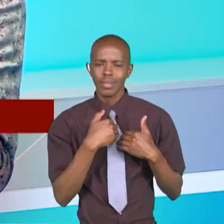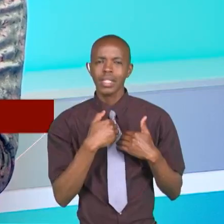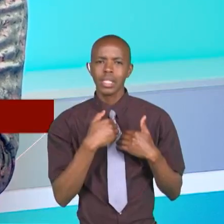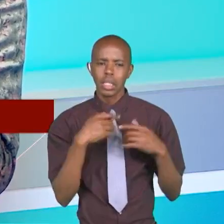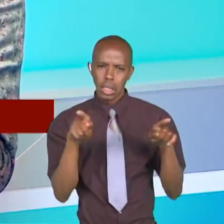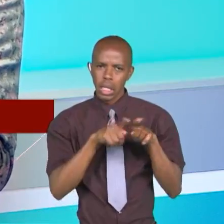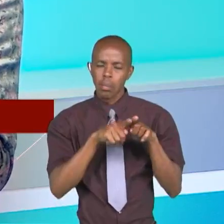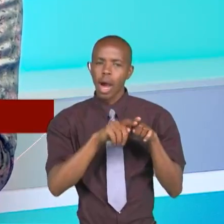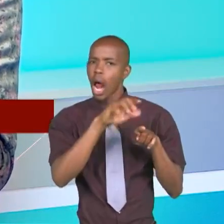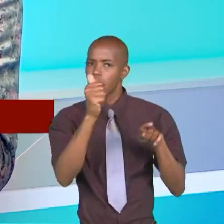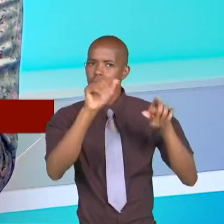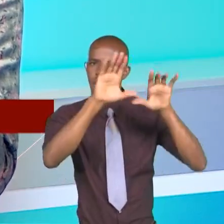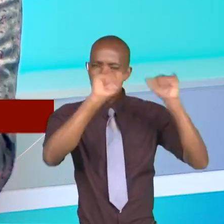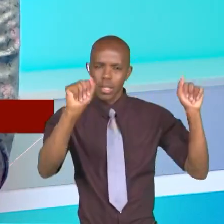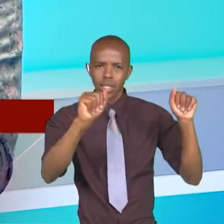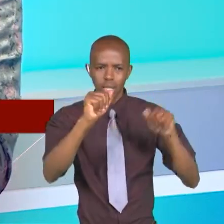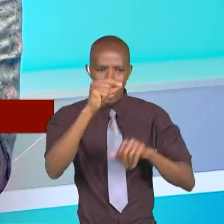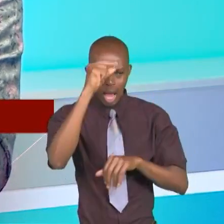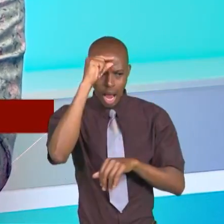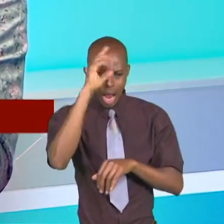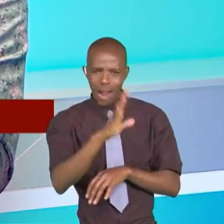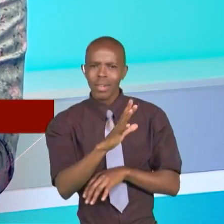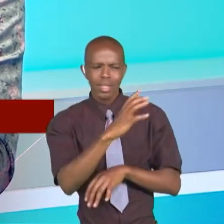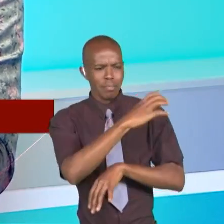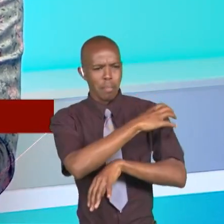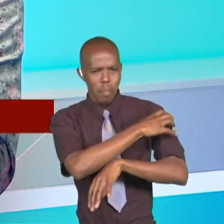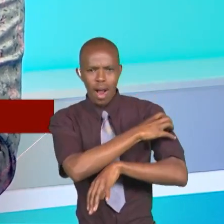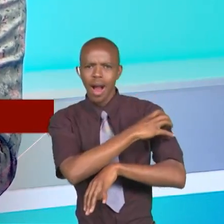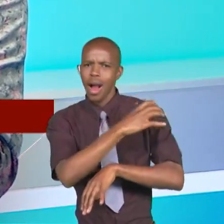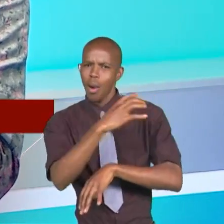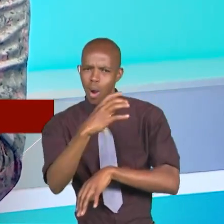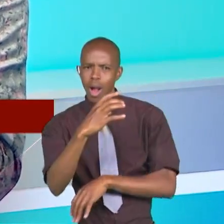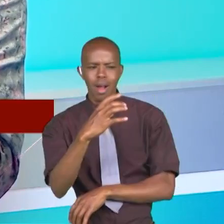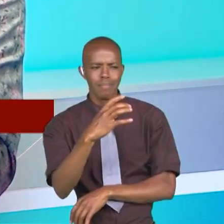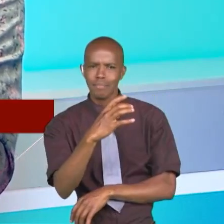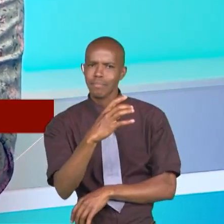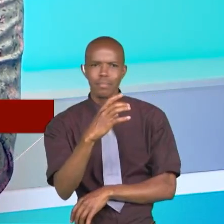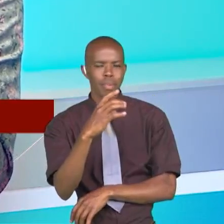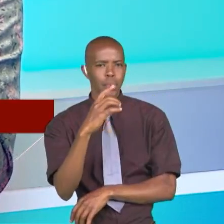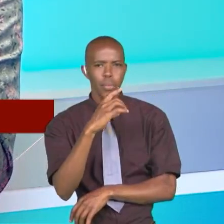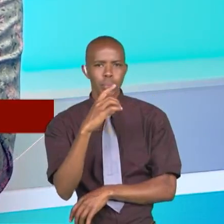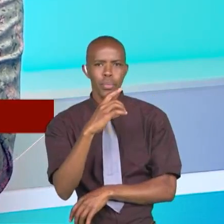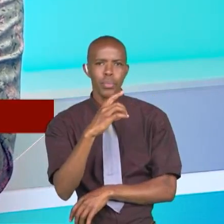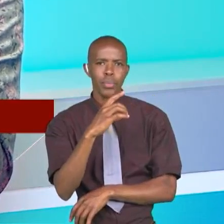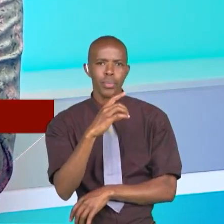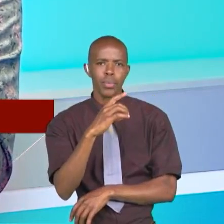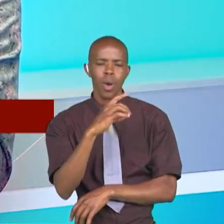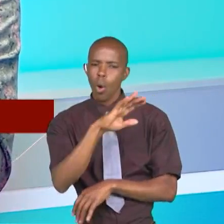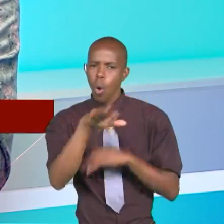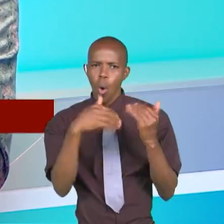So these guys, it's like they consumed a lot of powers, and then they are all leading with egos.